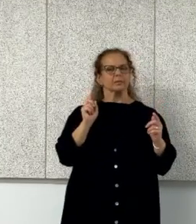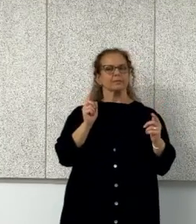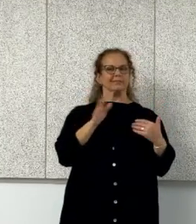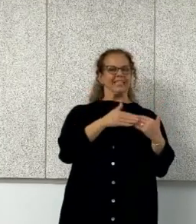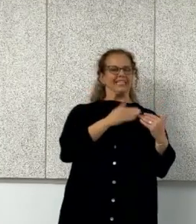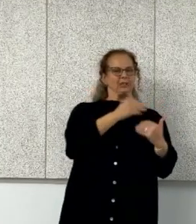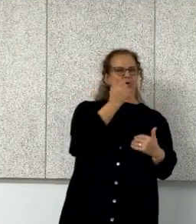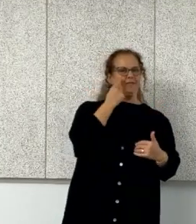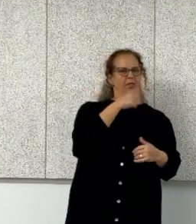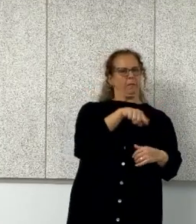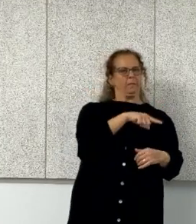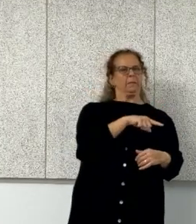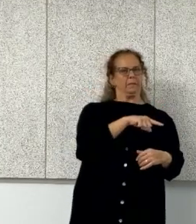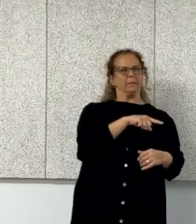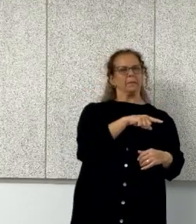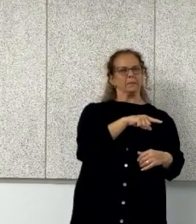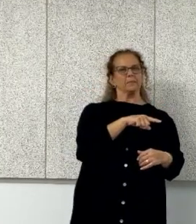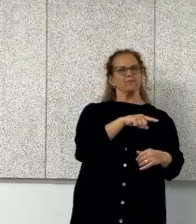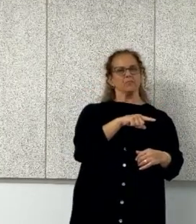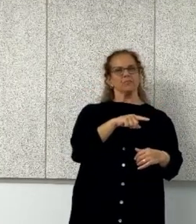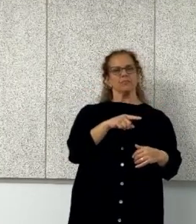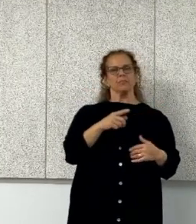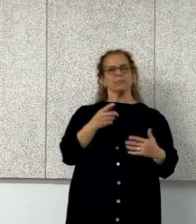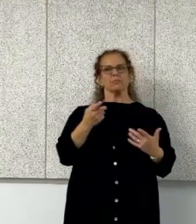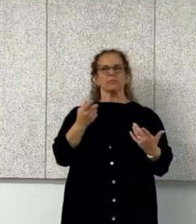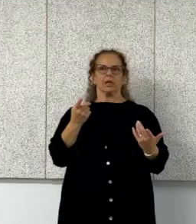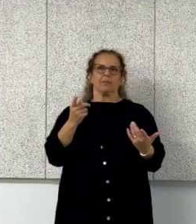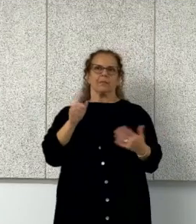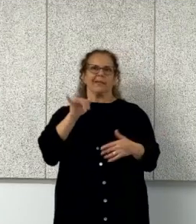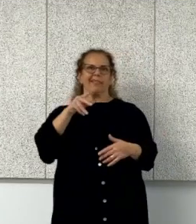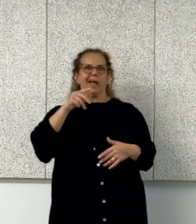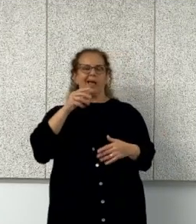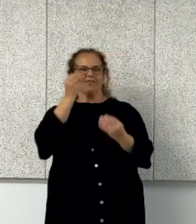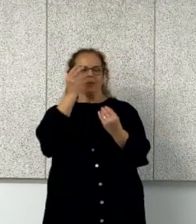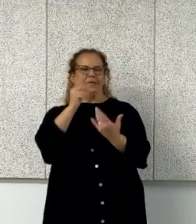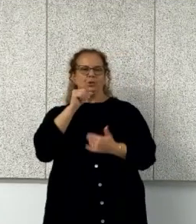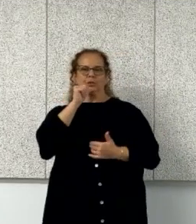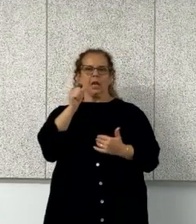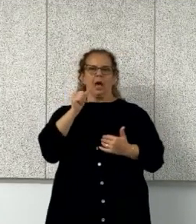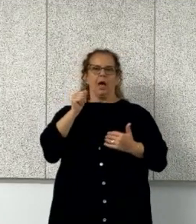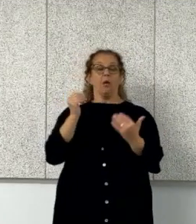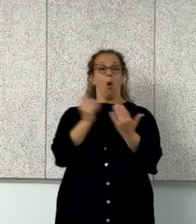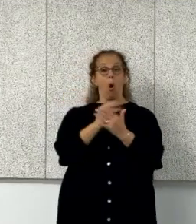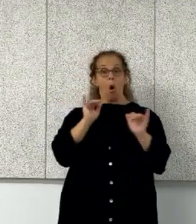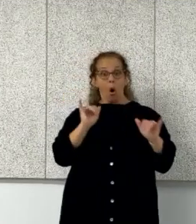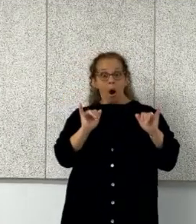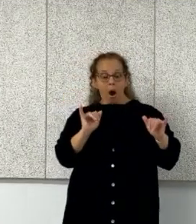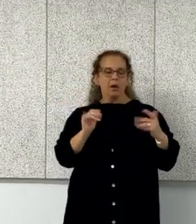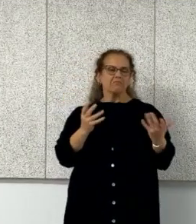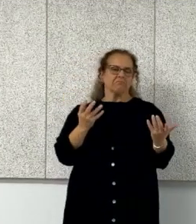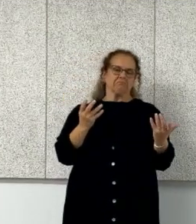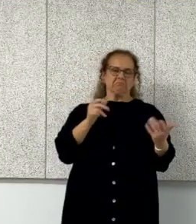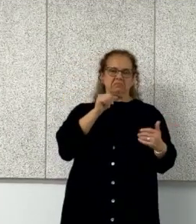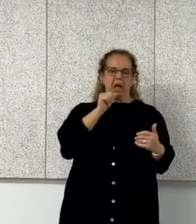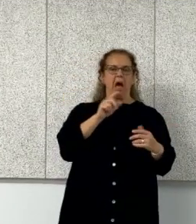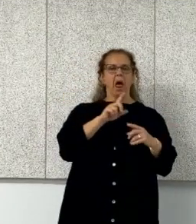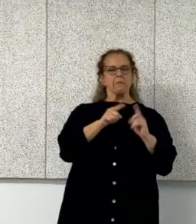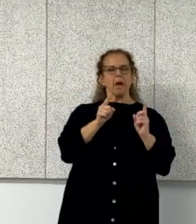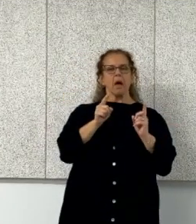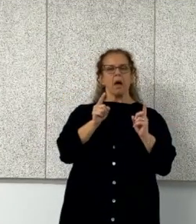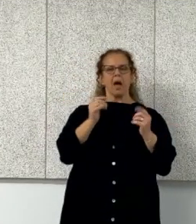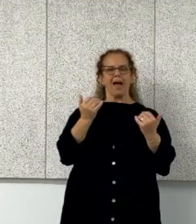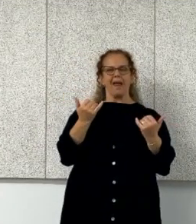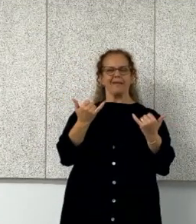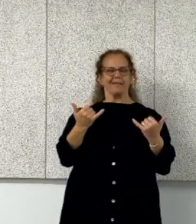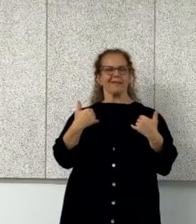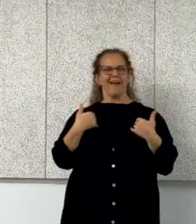time. I don't think any of that is groundbreaking, but I think that it's leading to a lot of conversation among our clients around a new